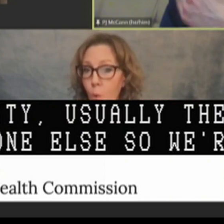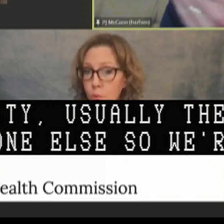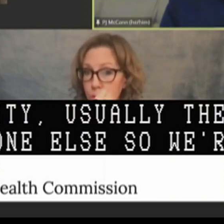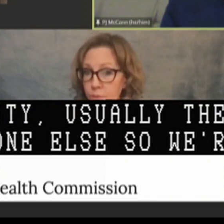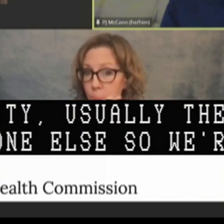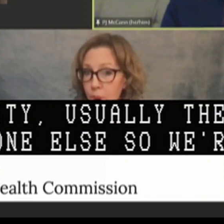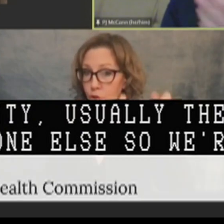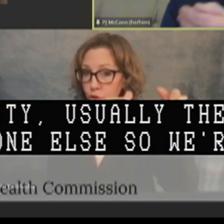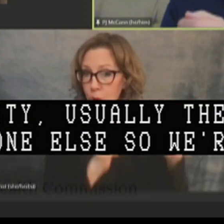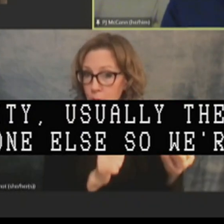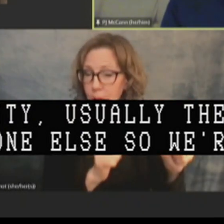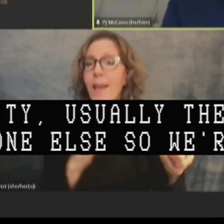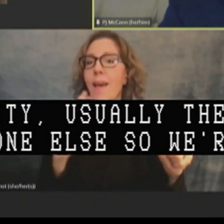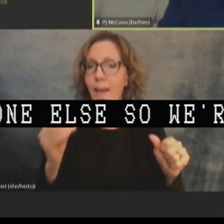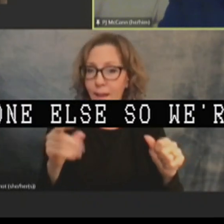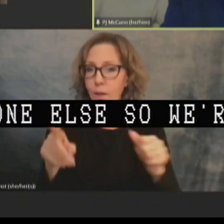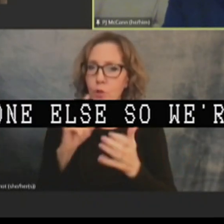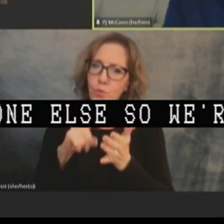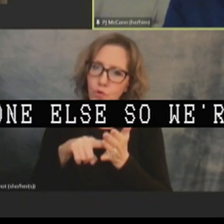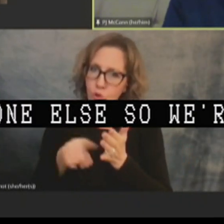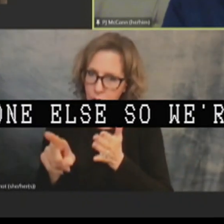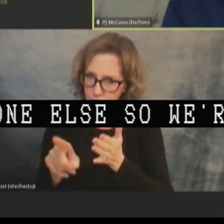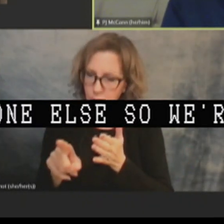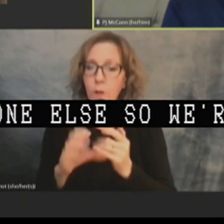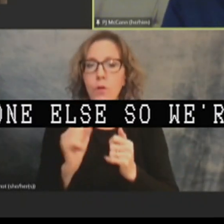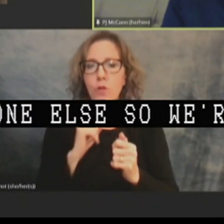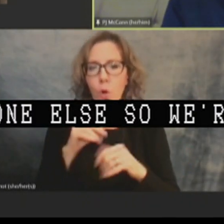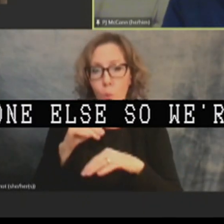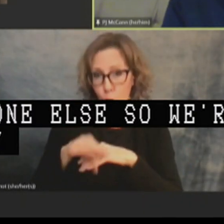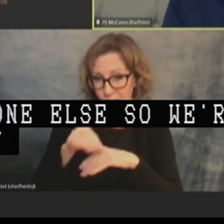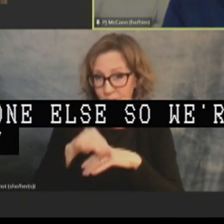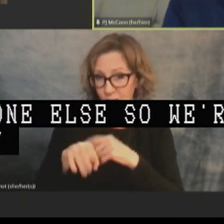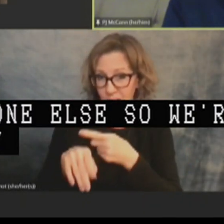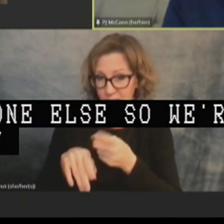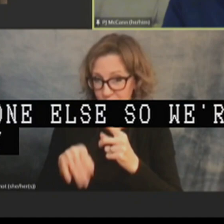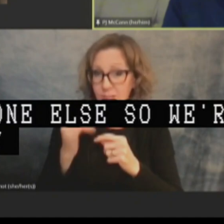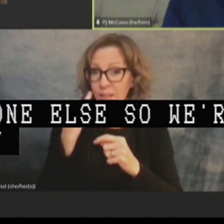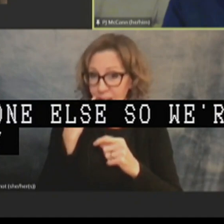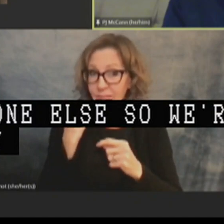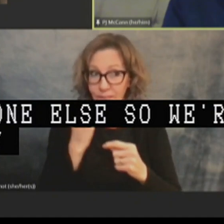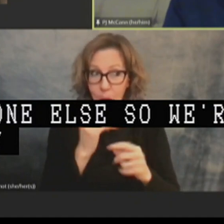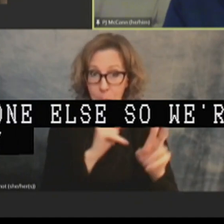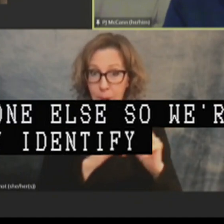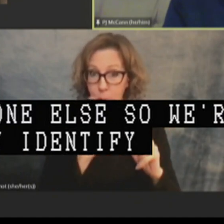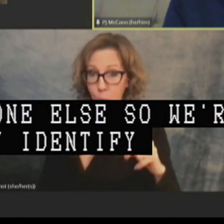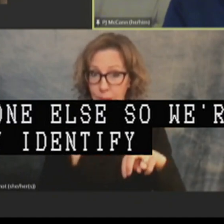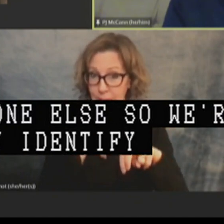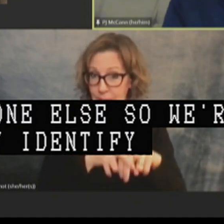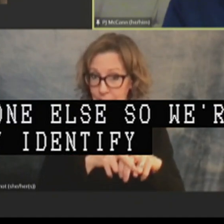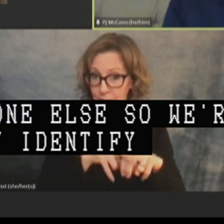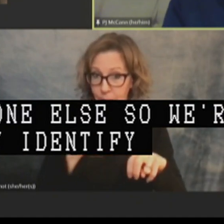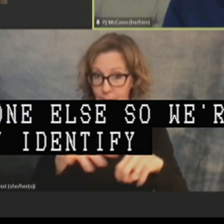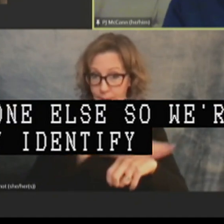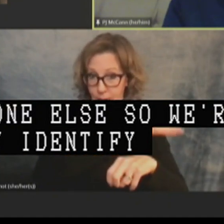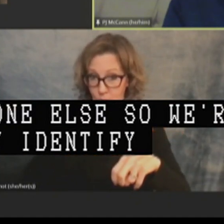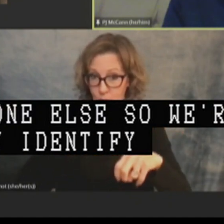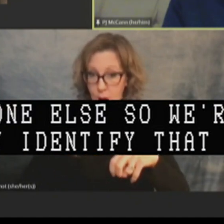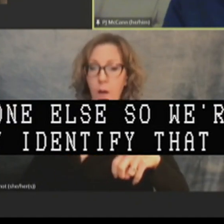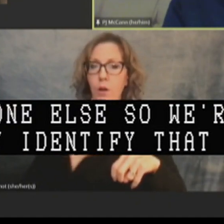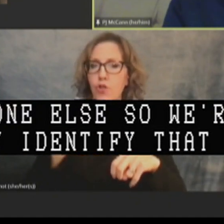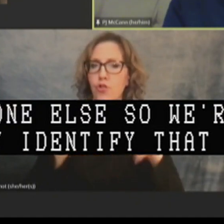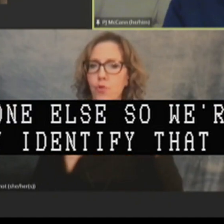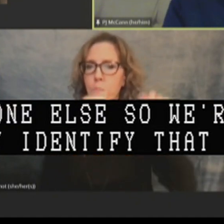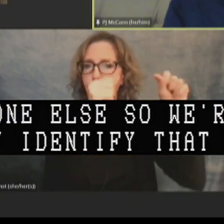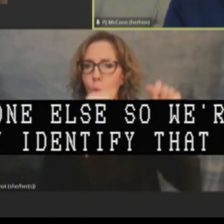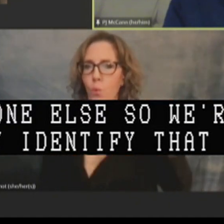sort of that signage is posted sort of at the places where people will be sitting down in those spaces. And, we do